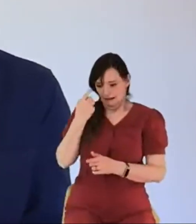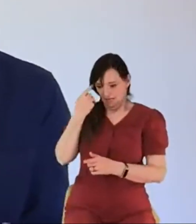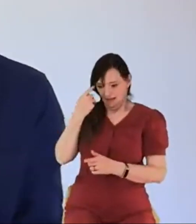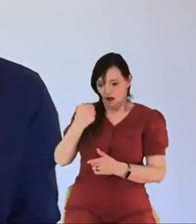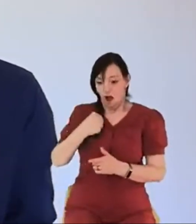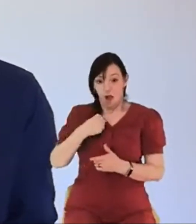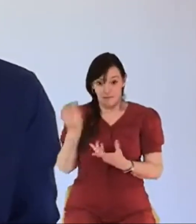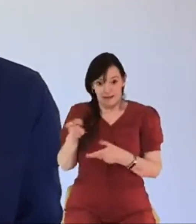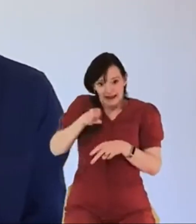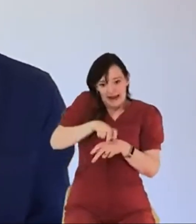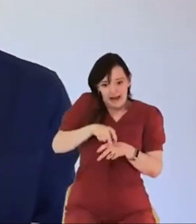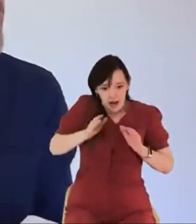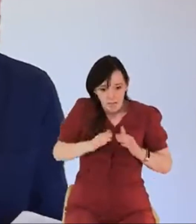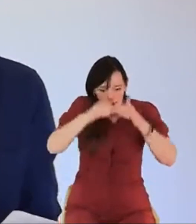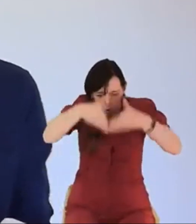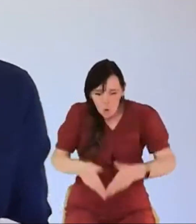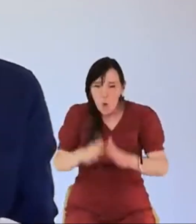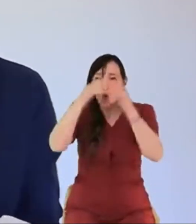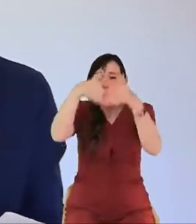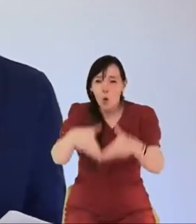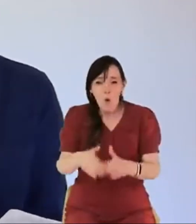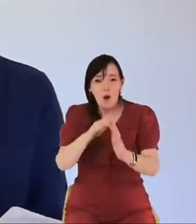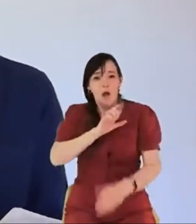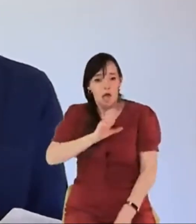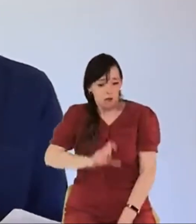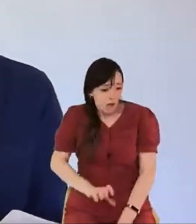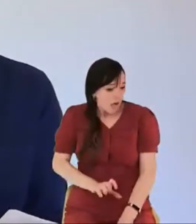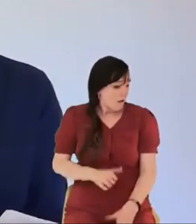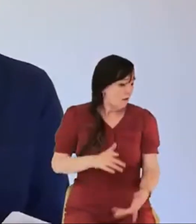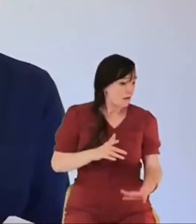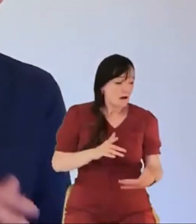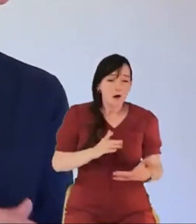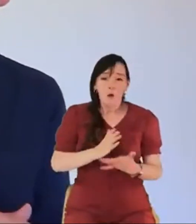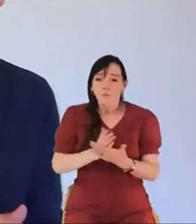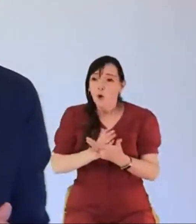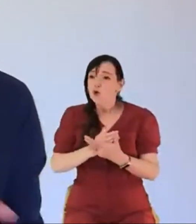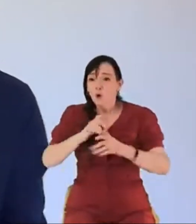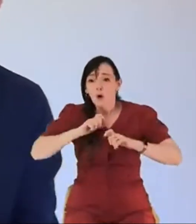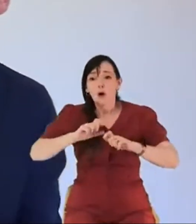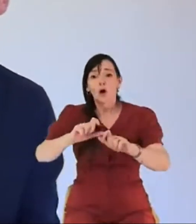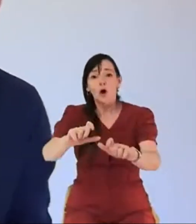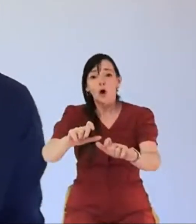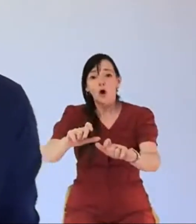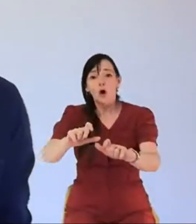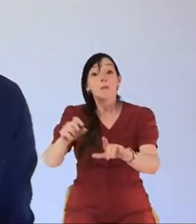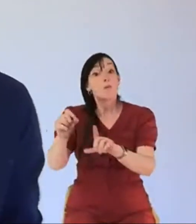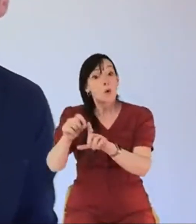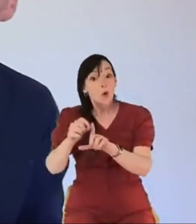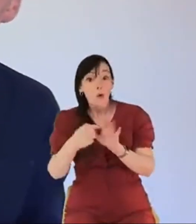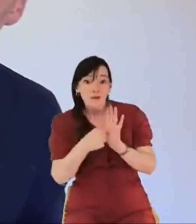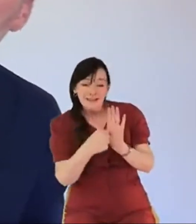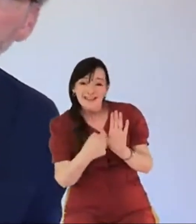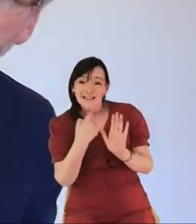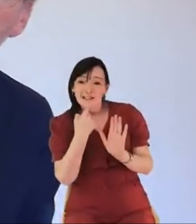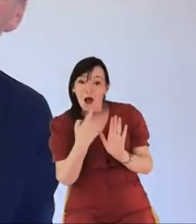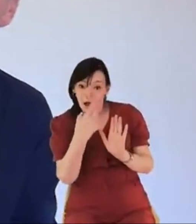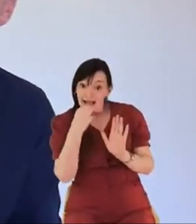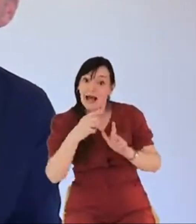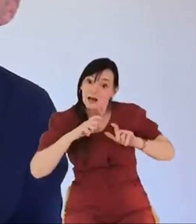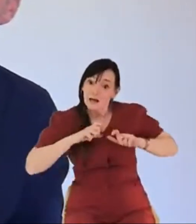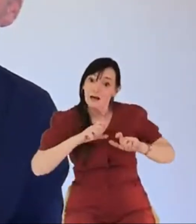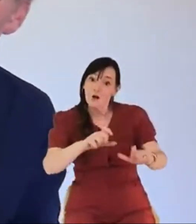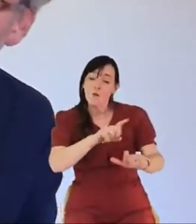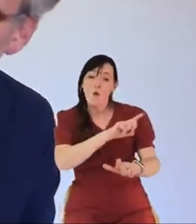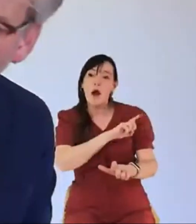boat on this big sea and i'm not sure if i can keep going and what paul is saying is i can keep going because god